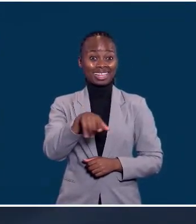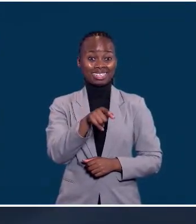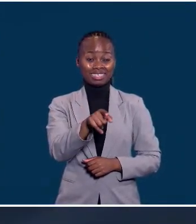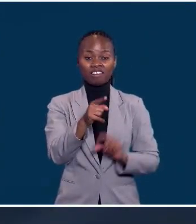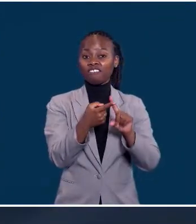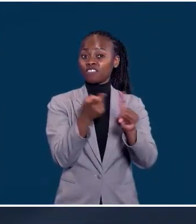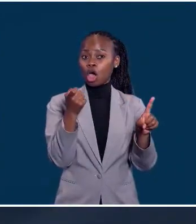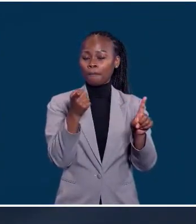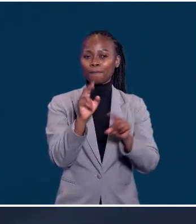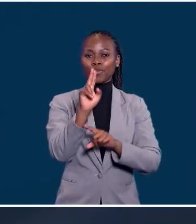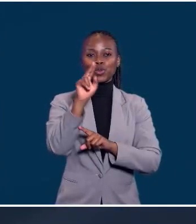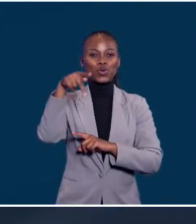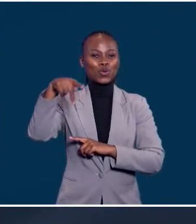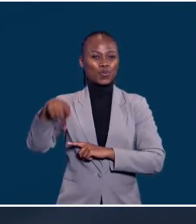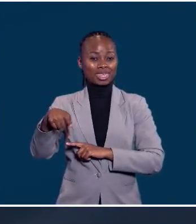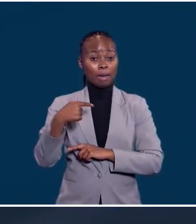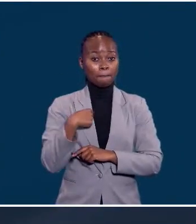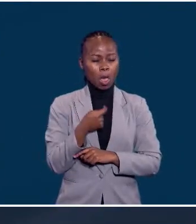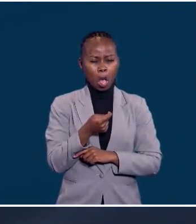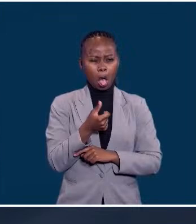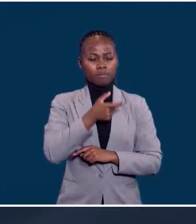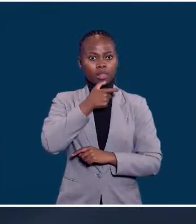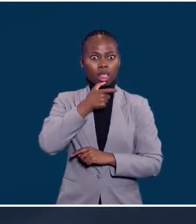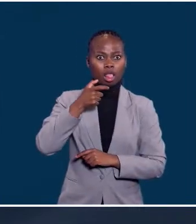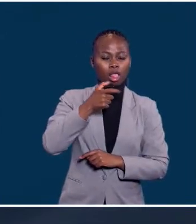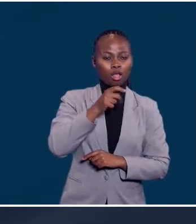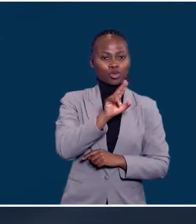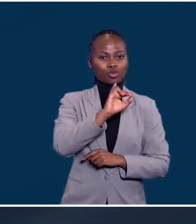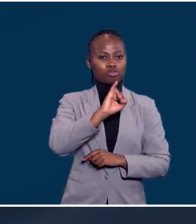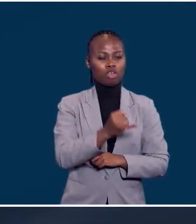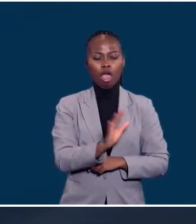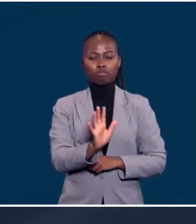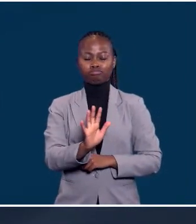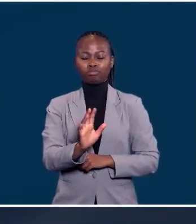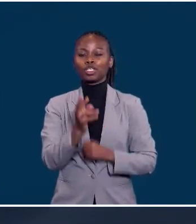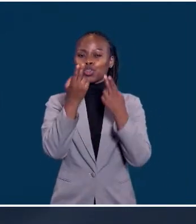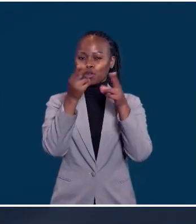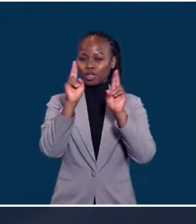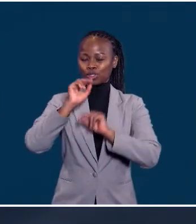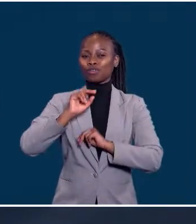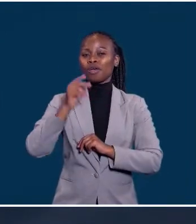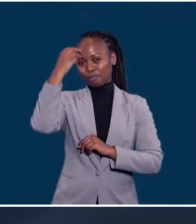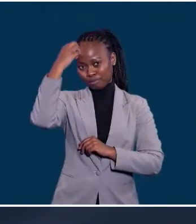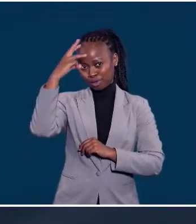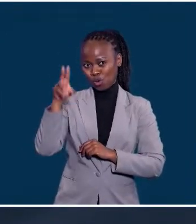from UP, not UJ, right? UP. Okay.